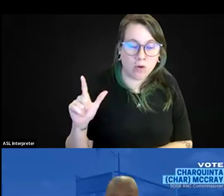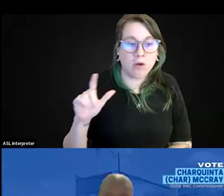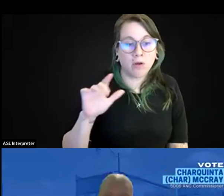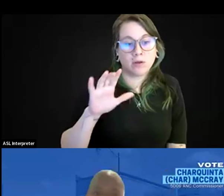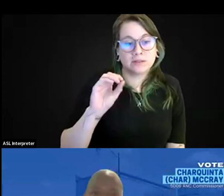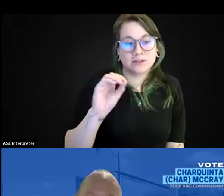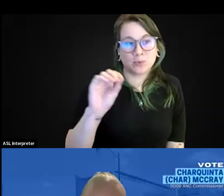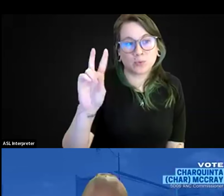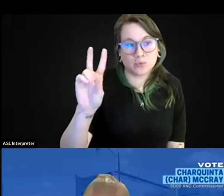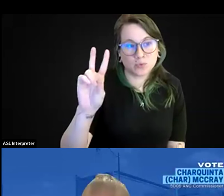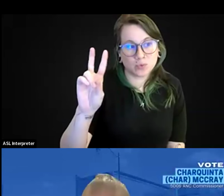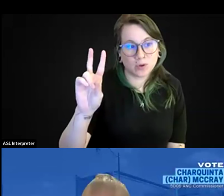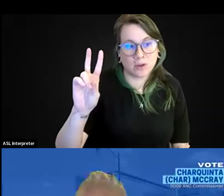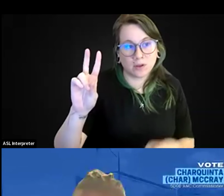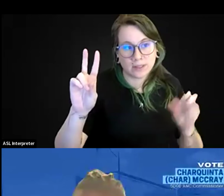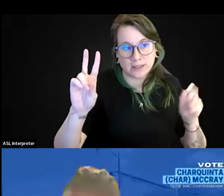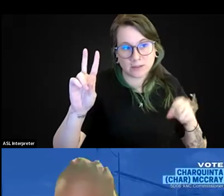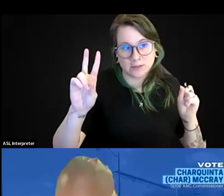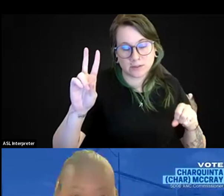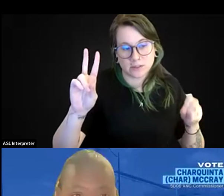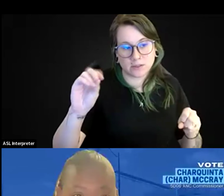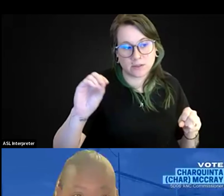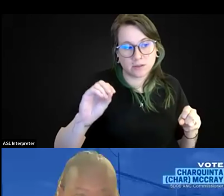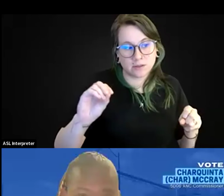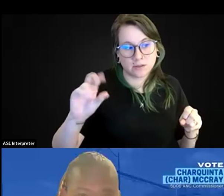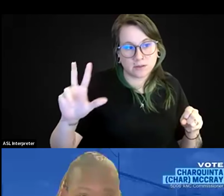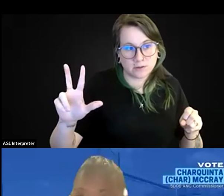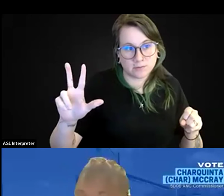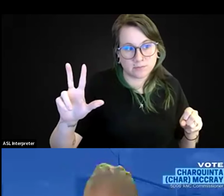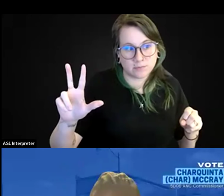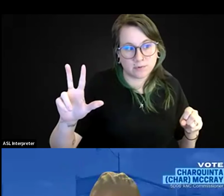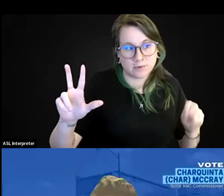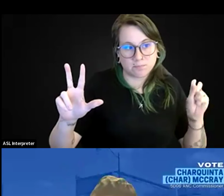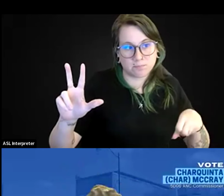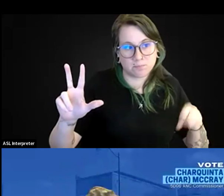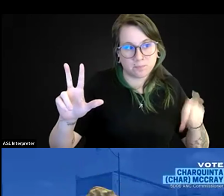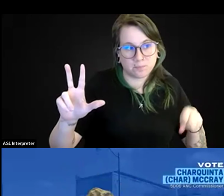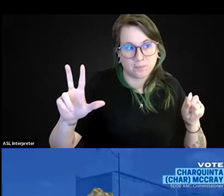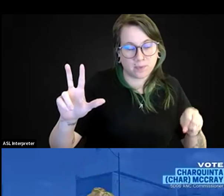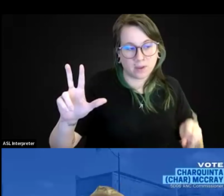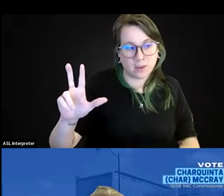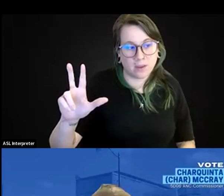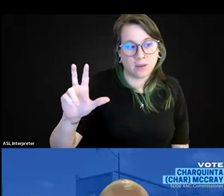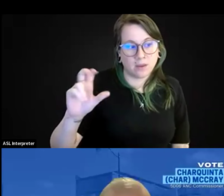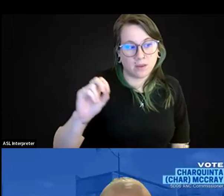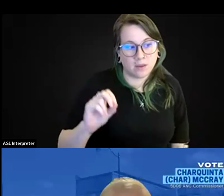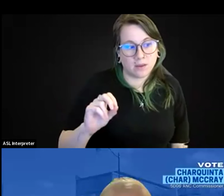5D02, Yes. 5D03, Yes.